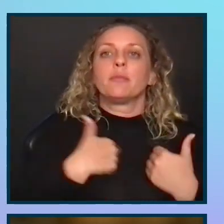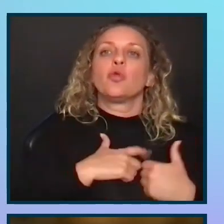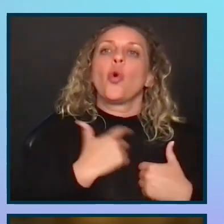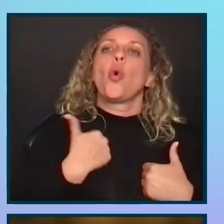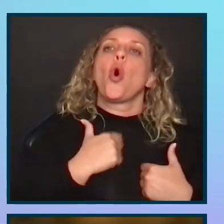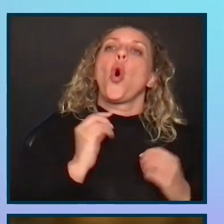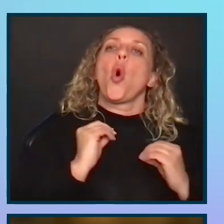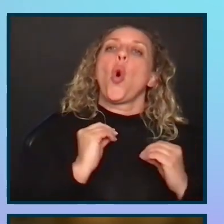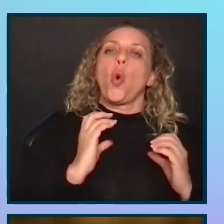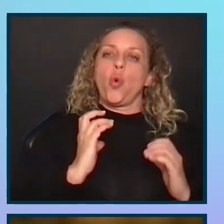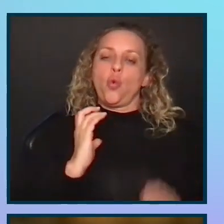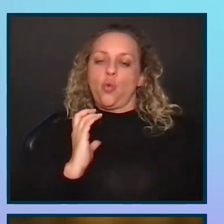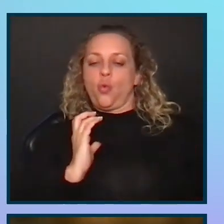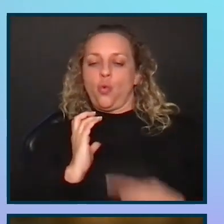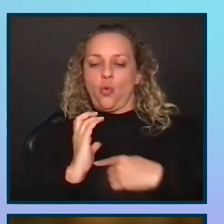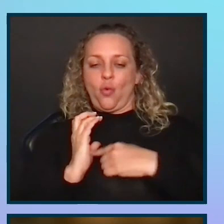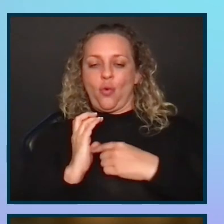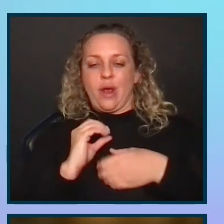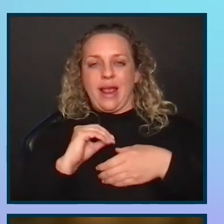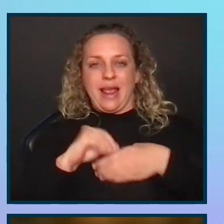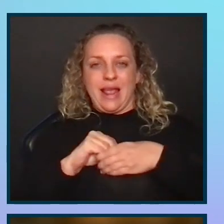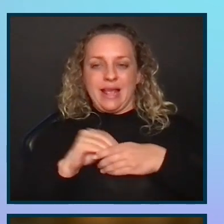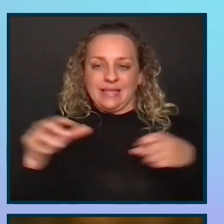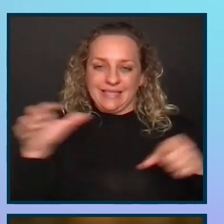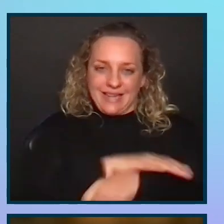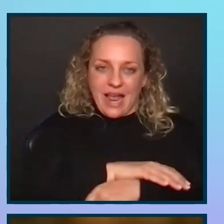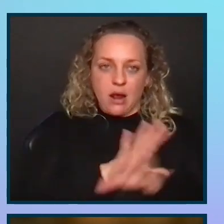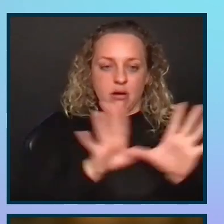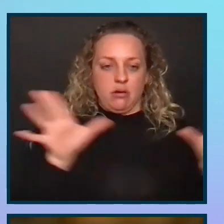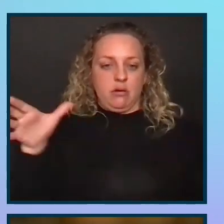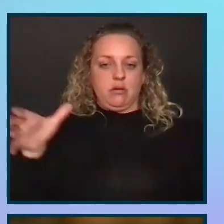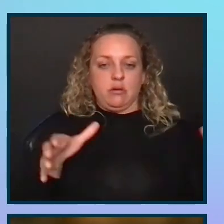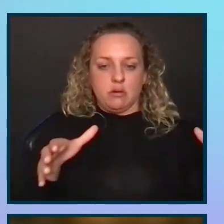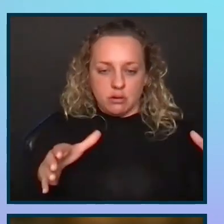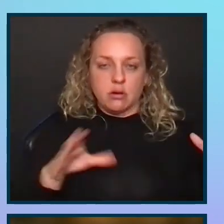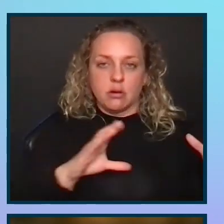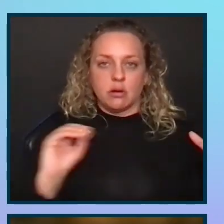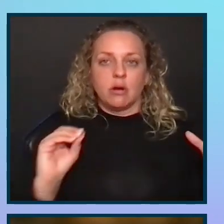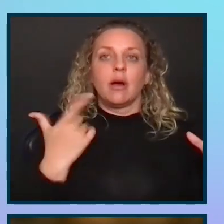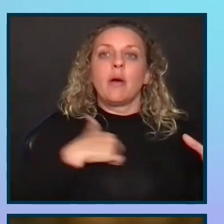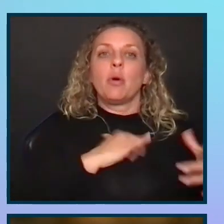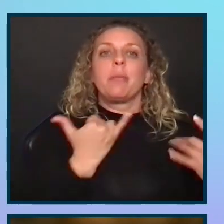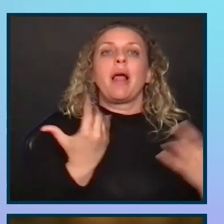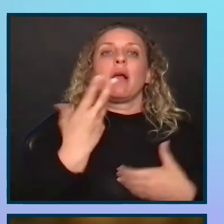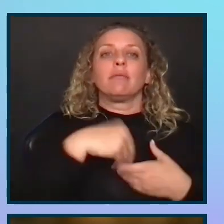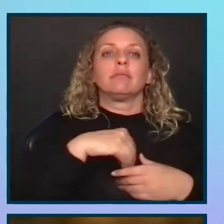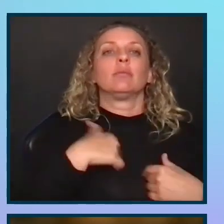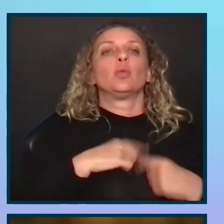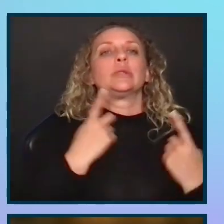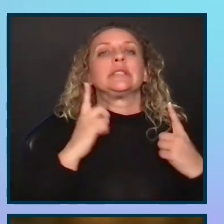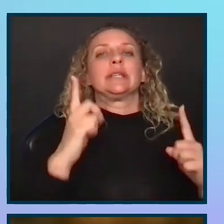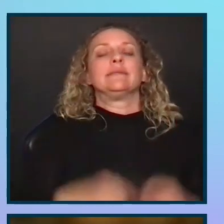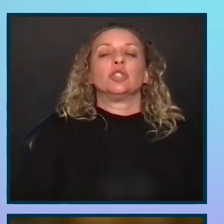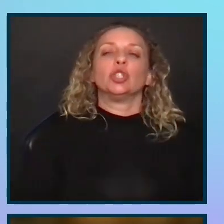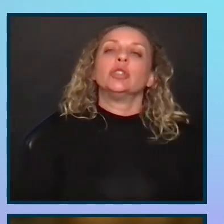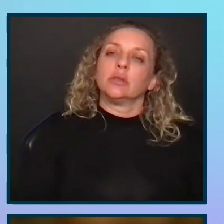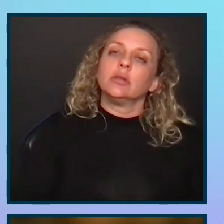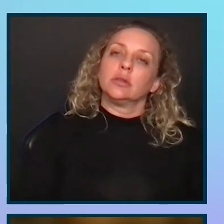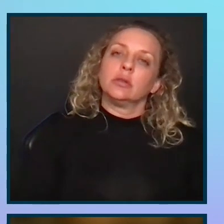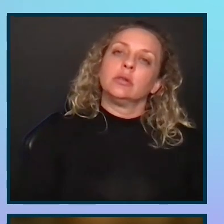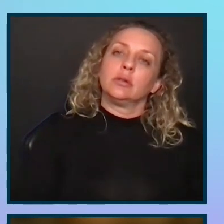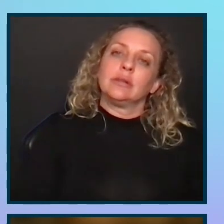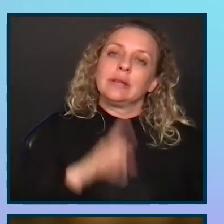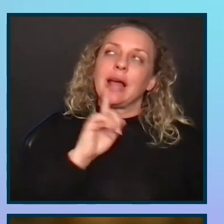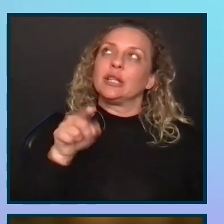the ownership lies with the entire organization. And so everyone plays a part in making sure that we're successful. It's not just the